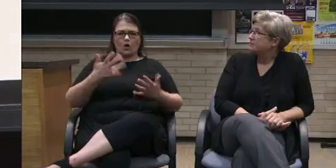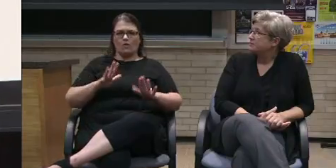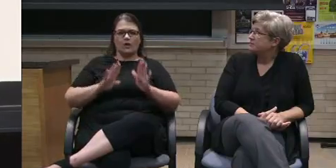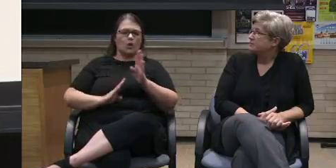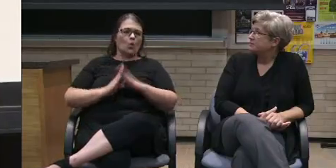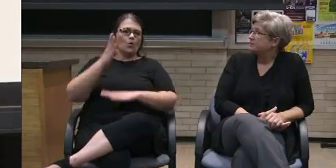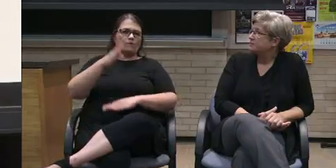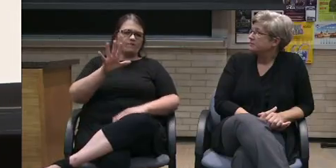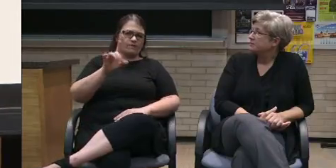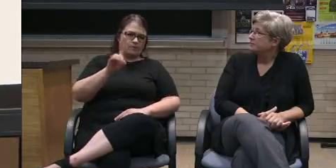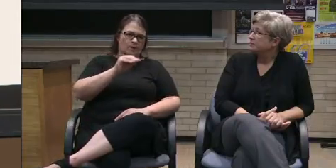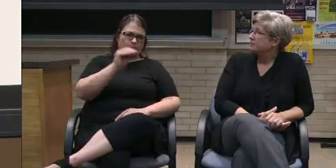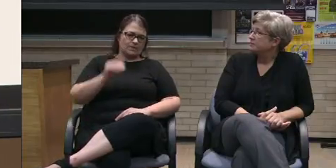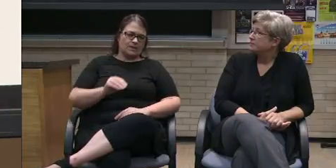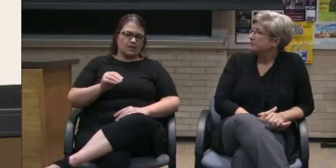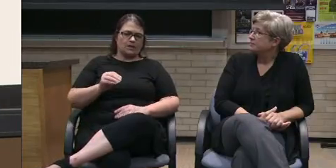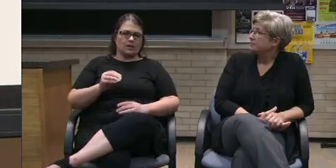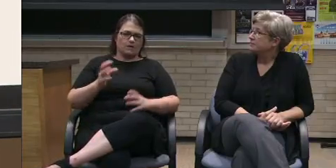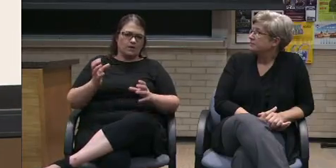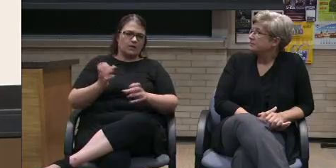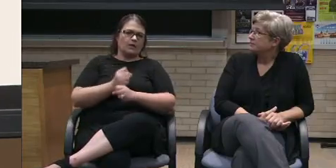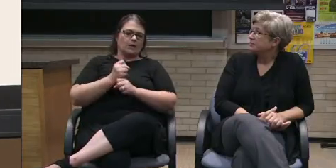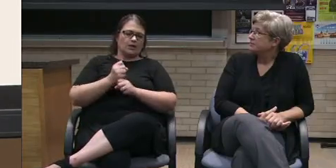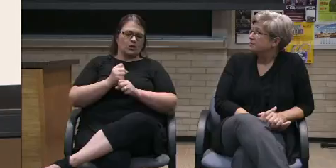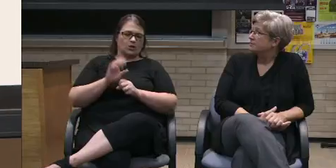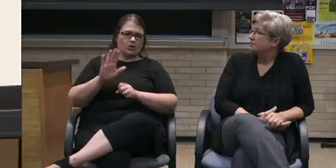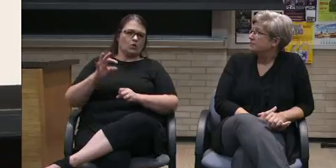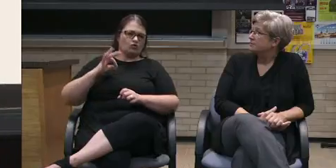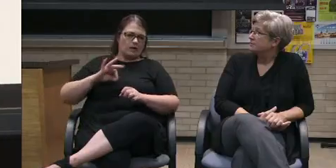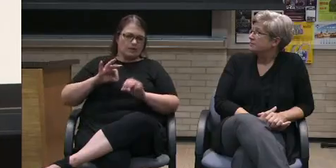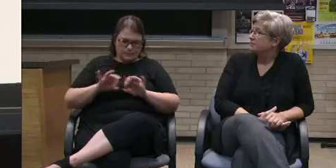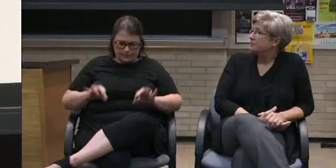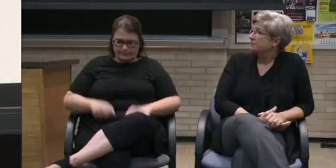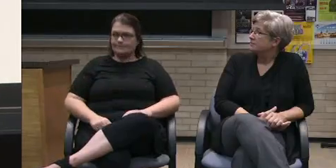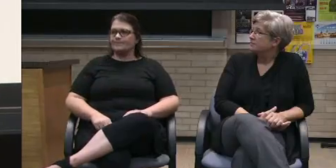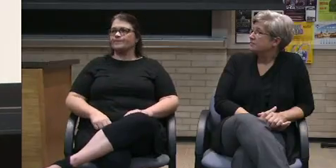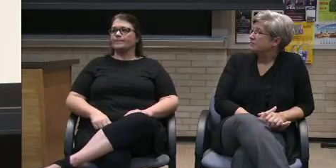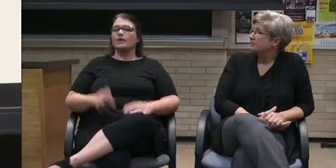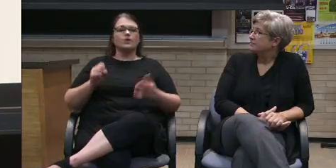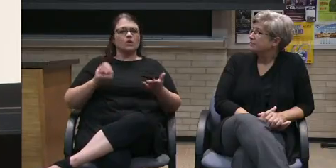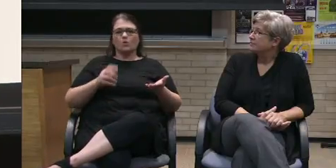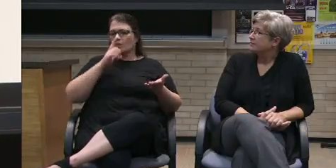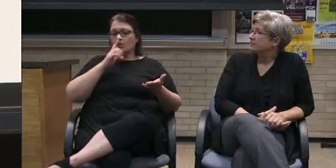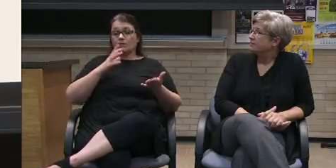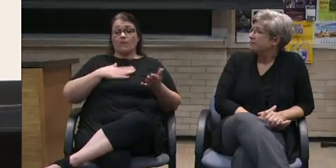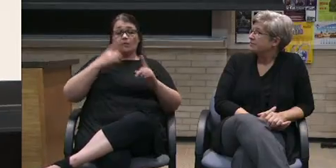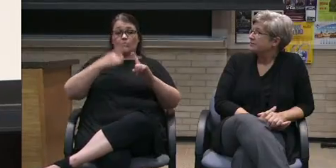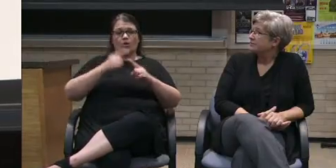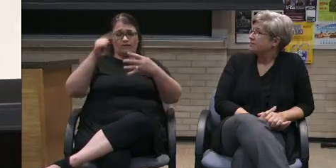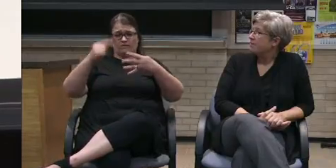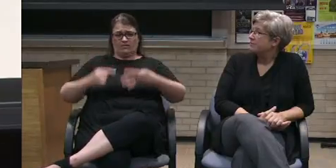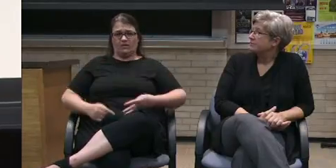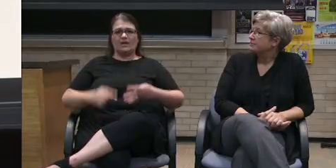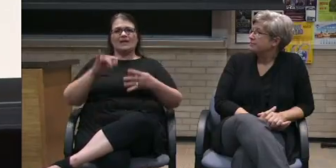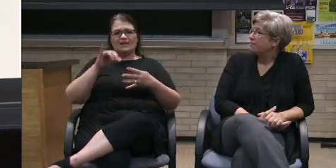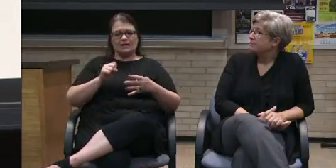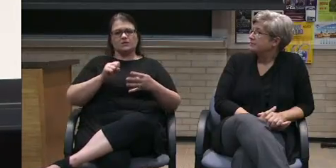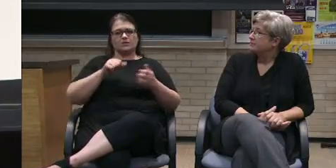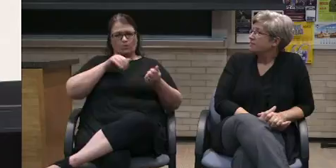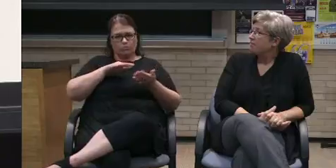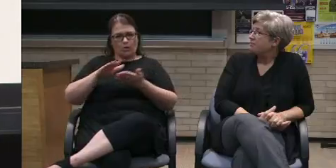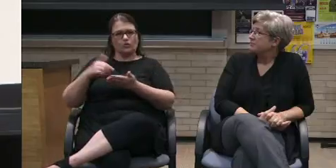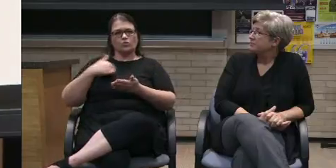51% completing a credential. So we're hoping more of them will complete. So again, the point of all of this is these strategies are effective.